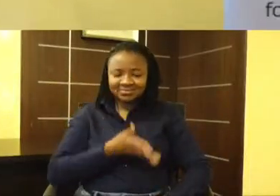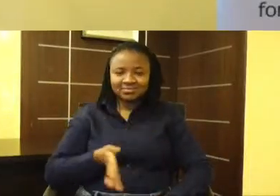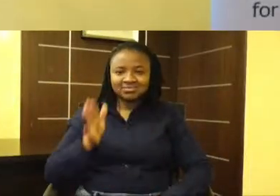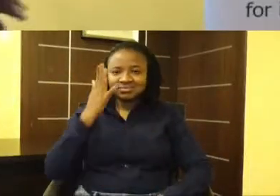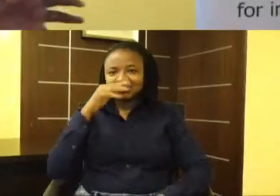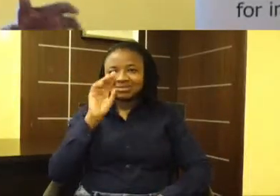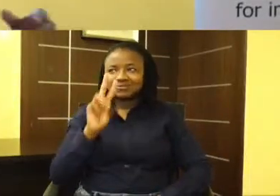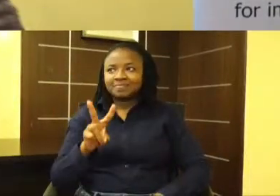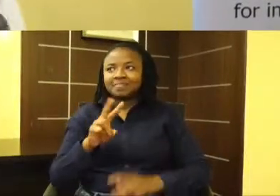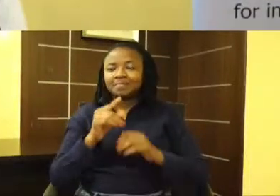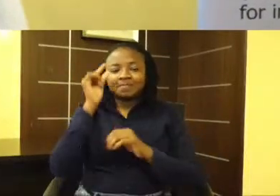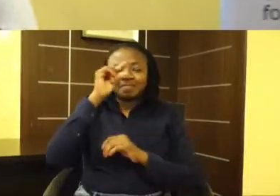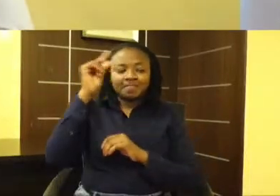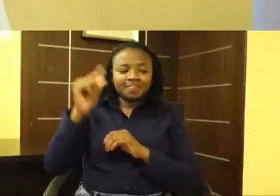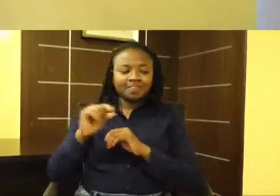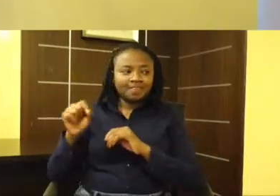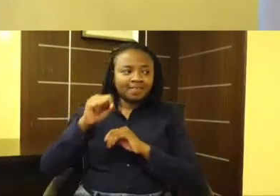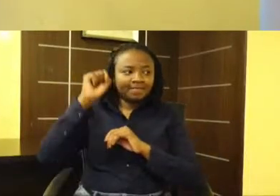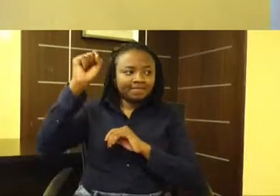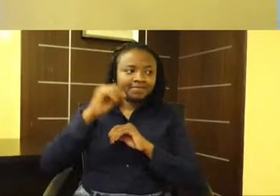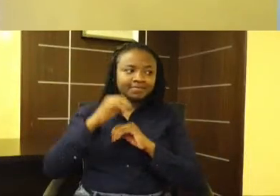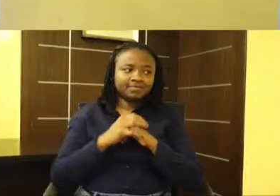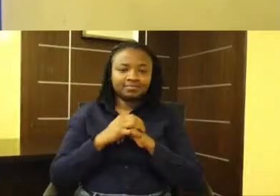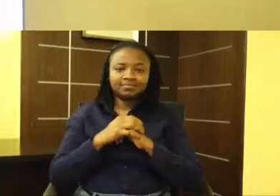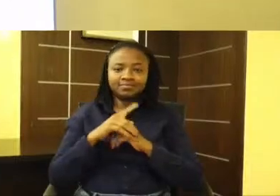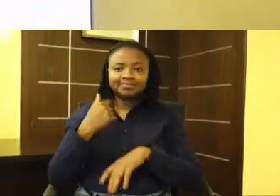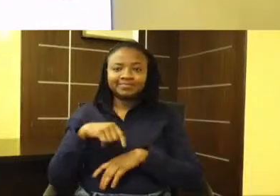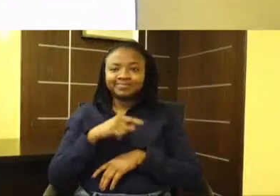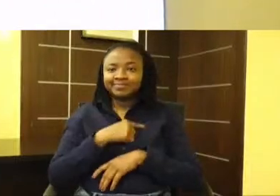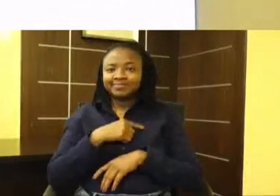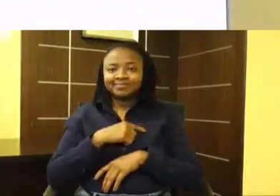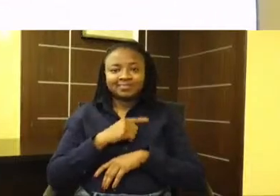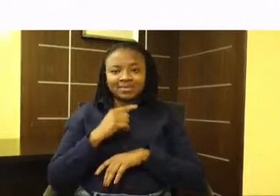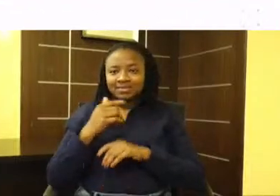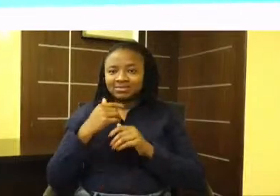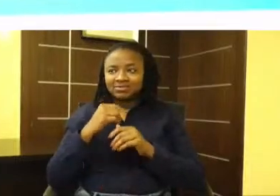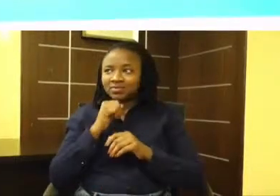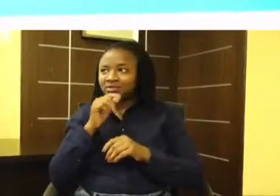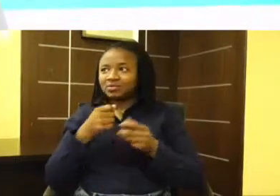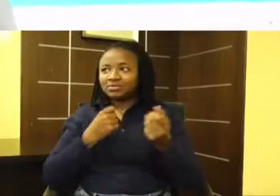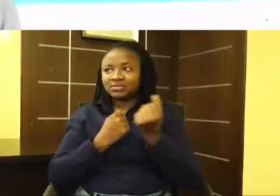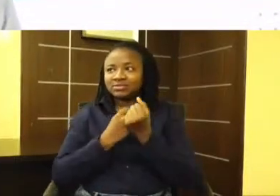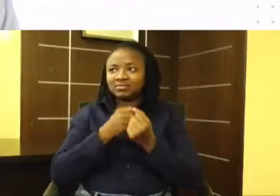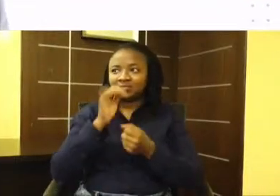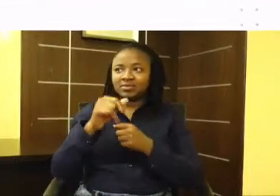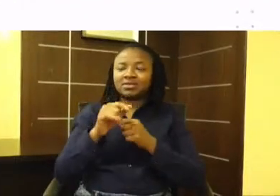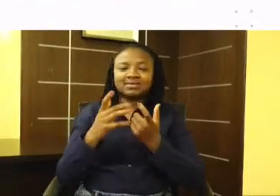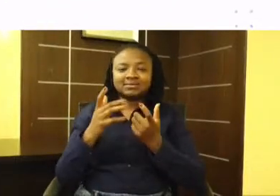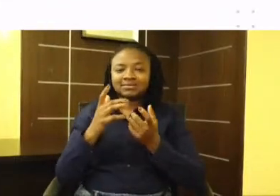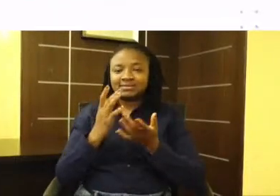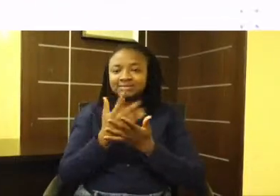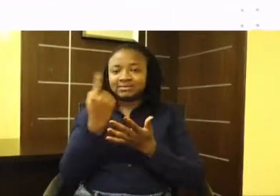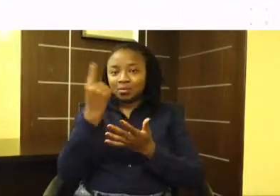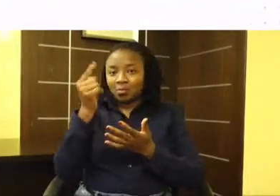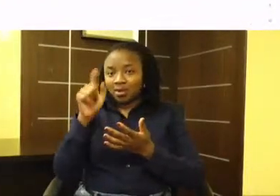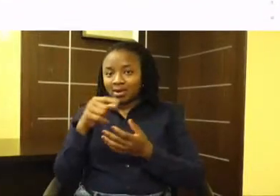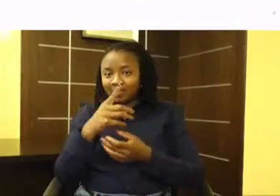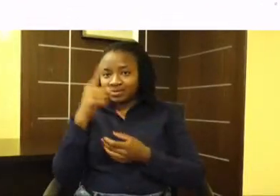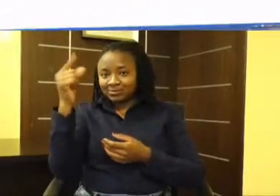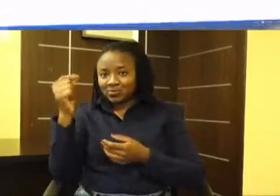done. So Gen Z is, we are not for mass, somebody must go. So basically, thank you very